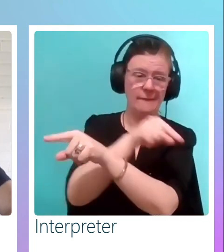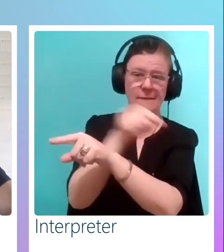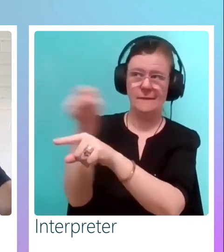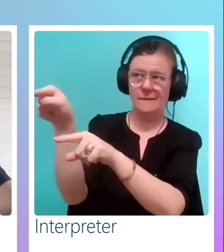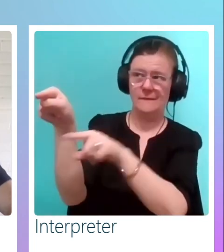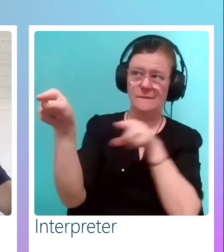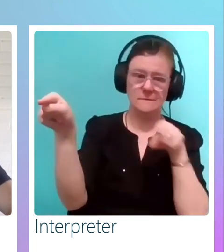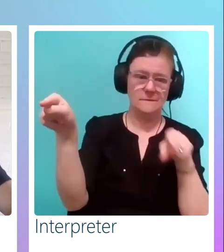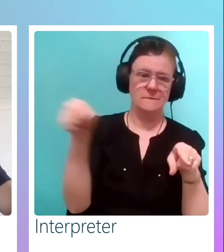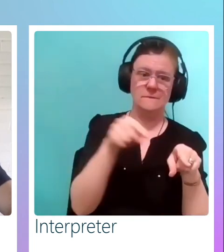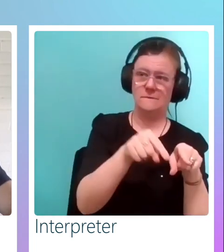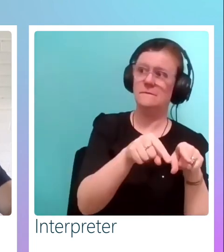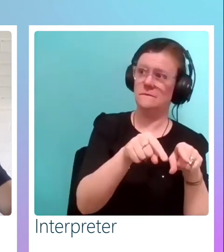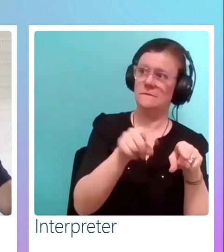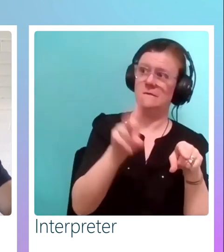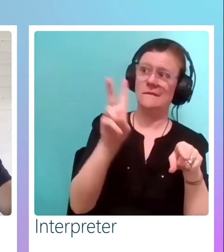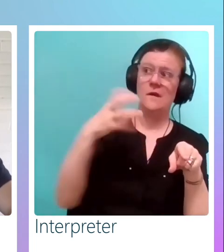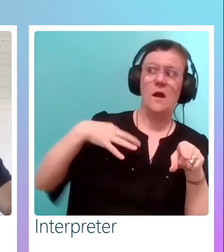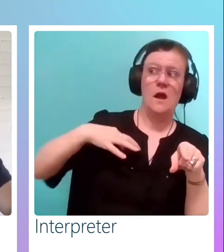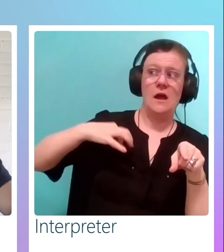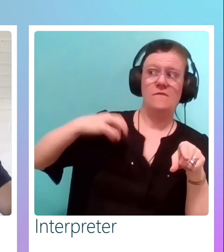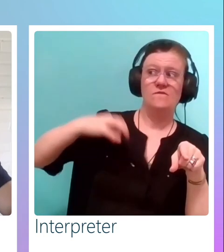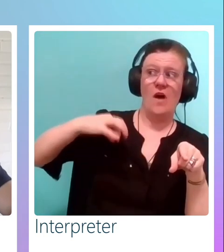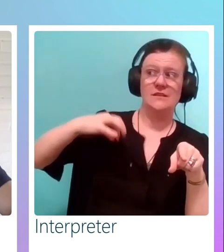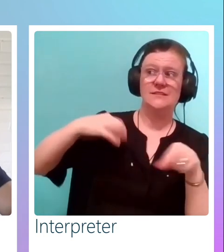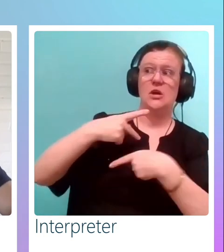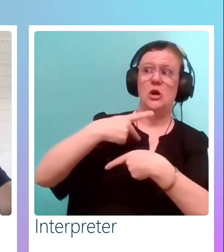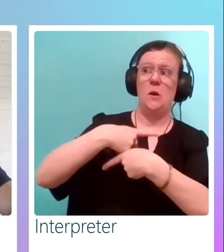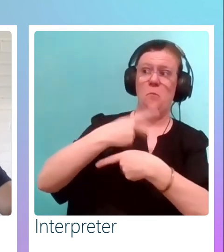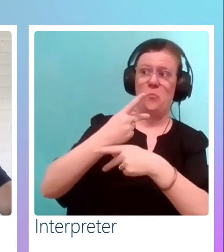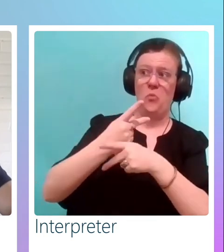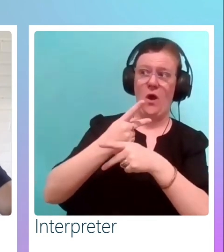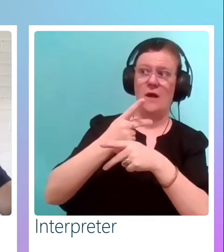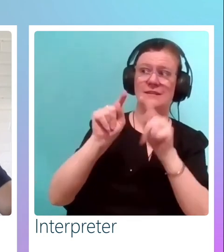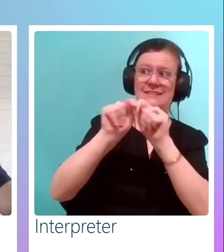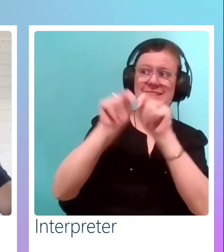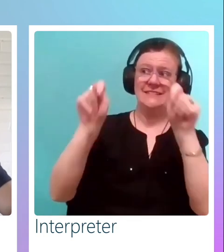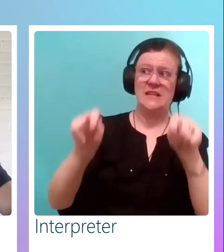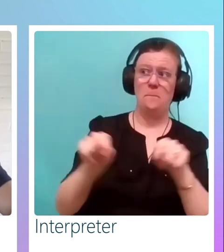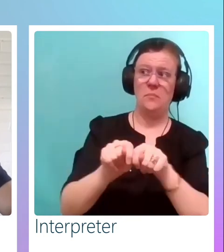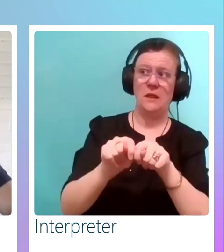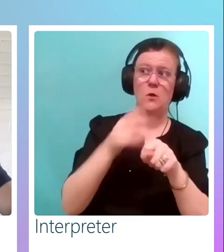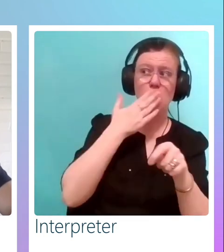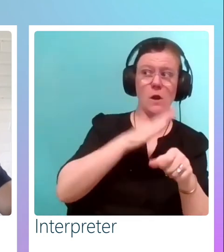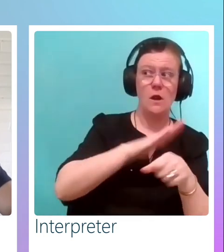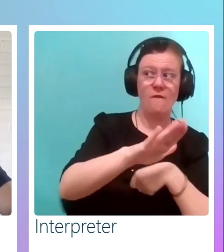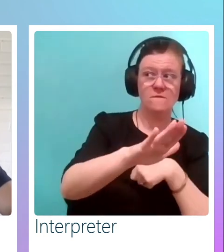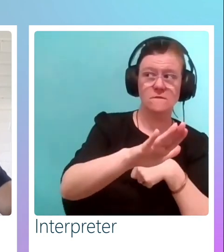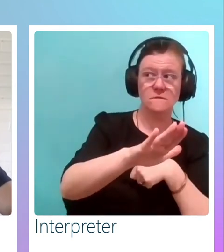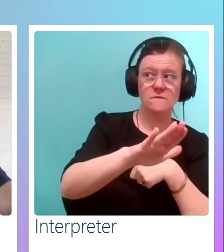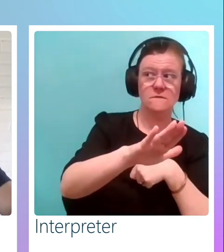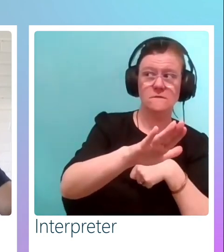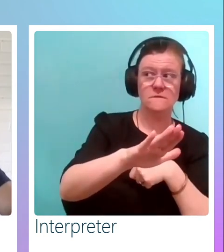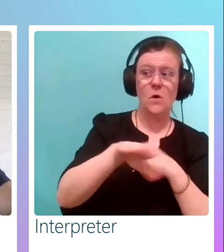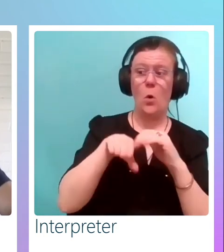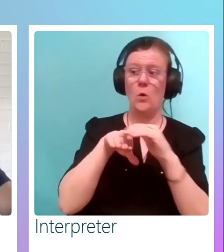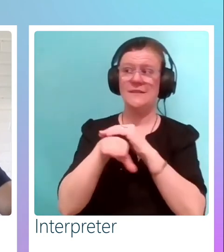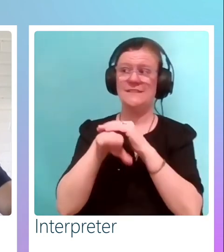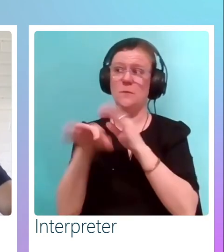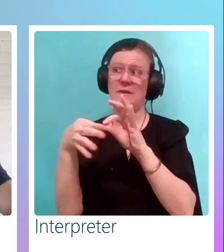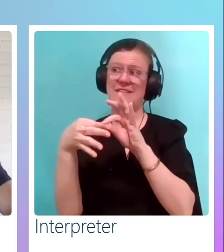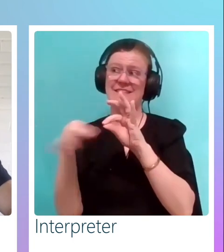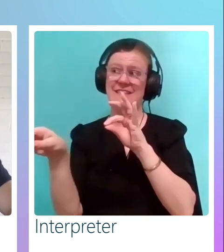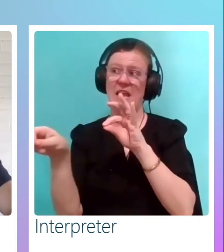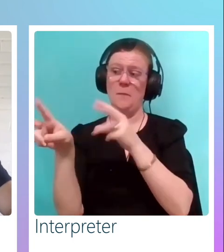is a voluntary product accessibility template sufficient, or would using the accessibility statement template